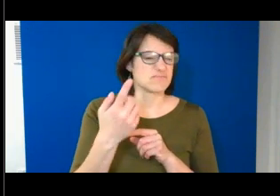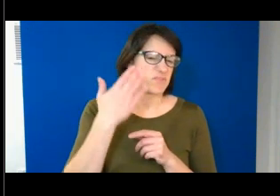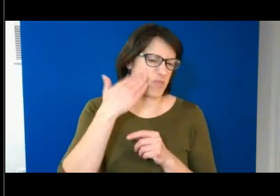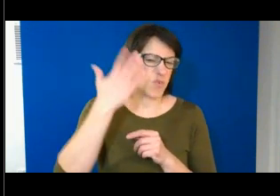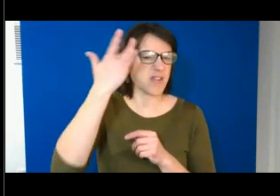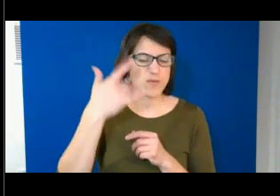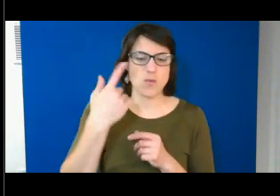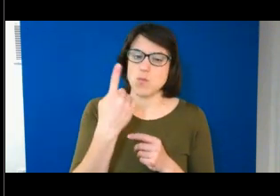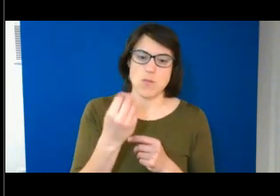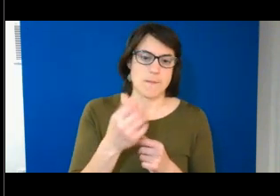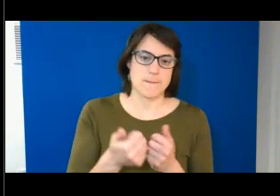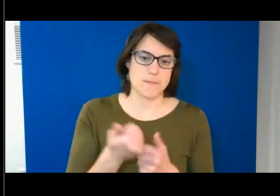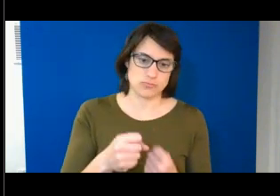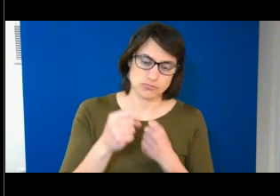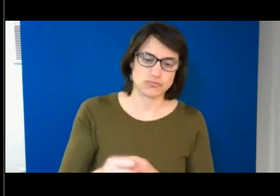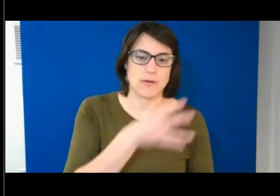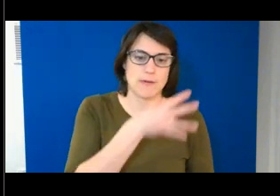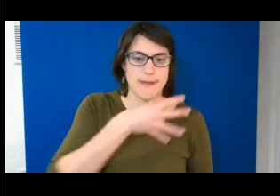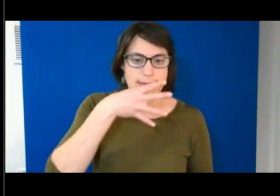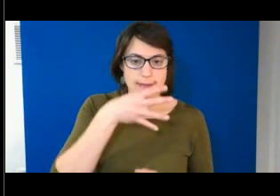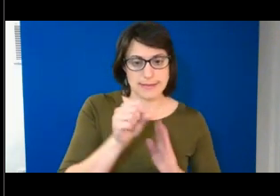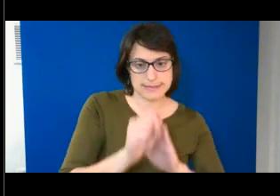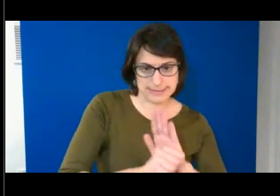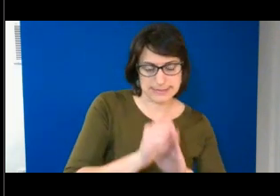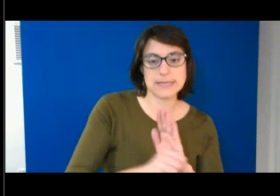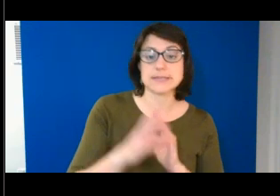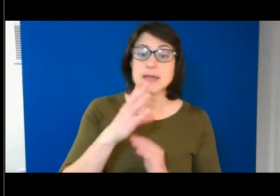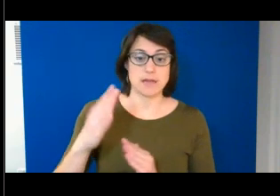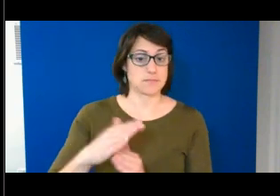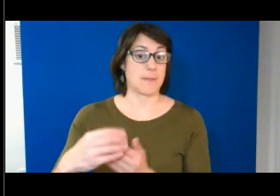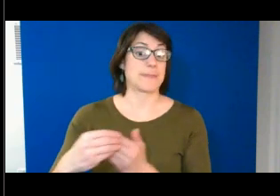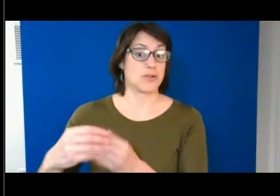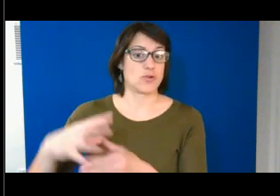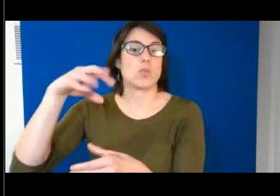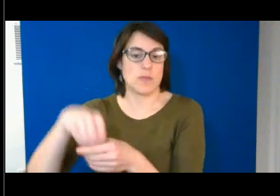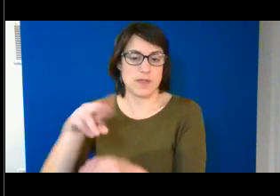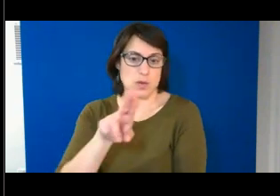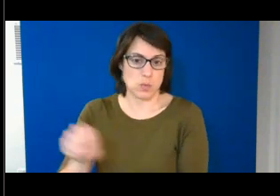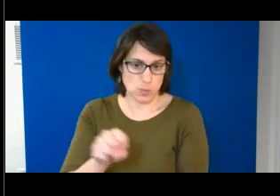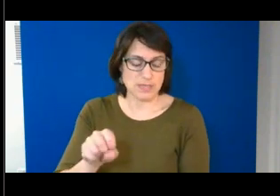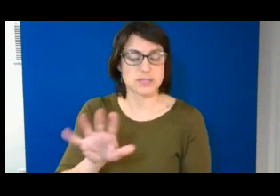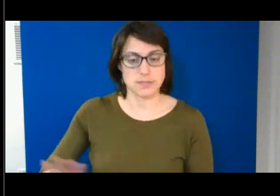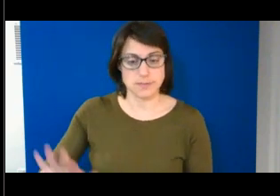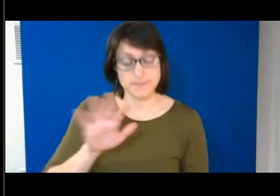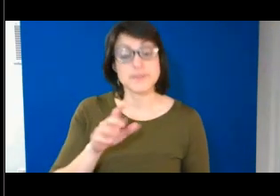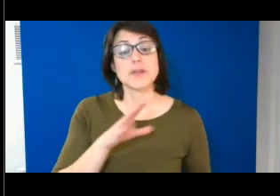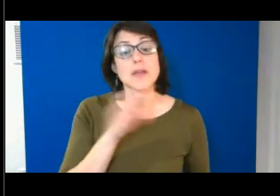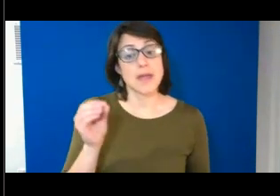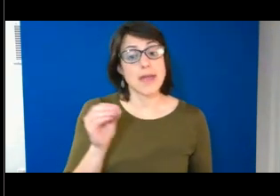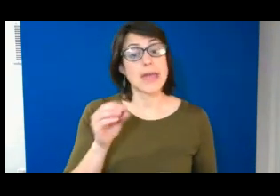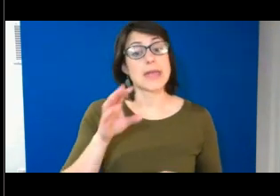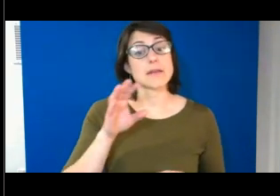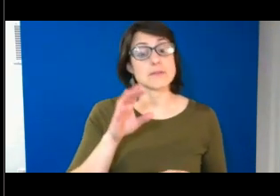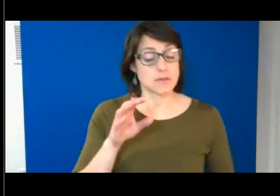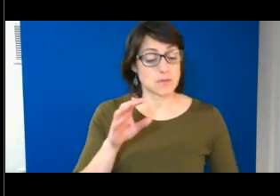top leader within the United States. And within California's Central Coast, where we find 3 of our national marine